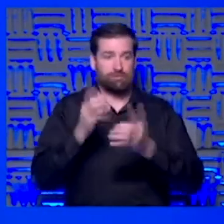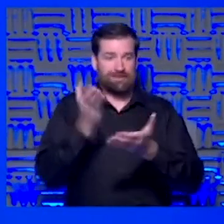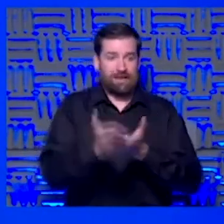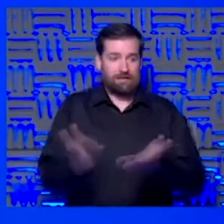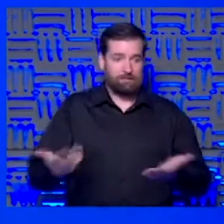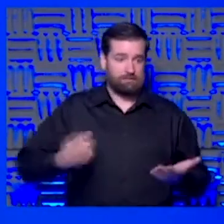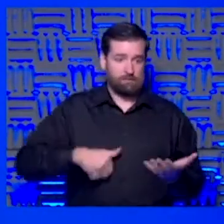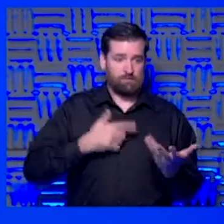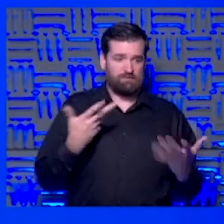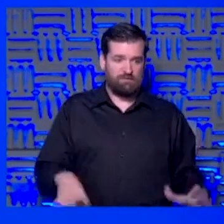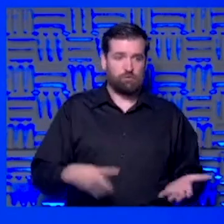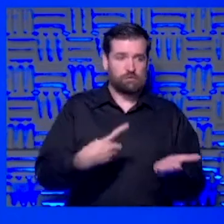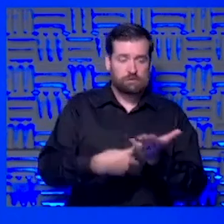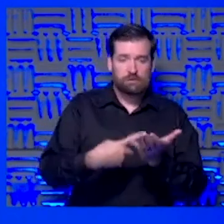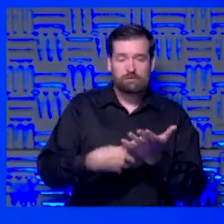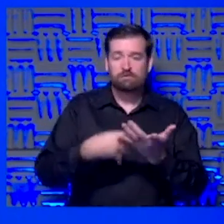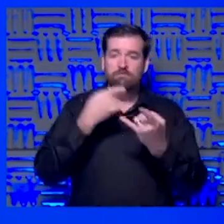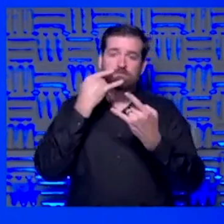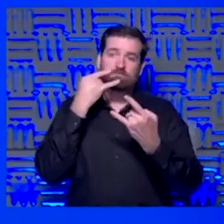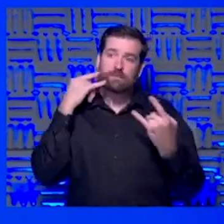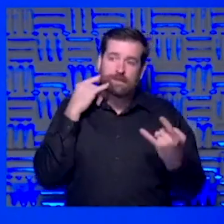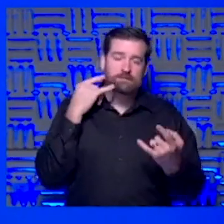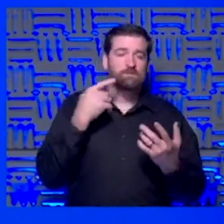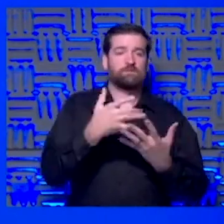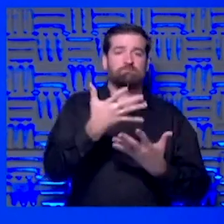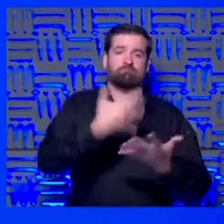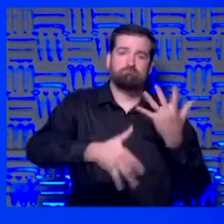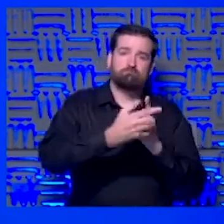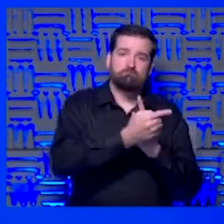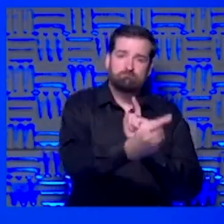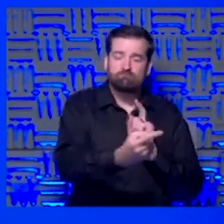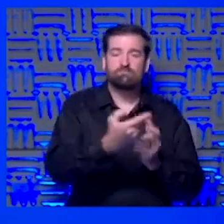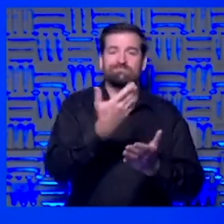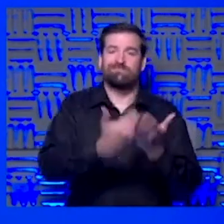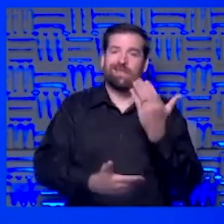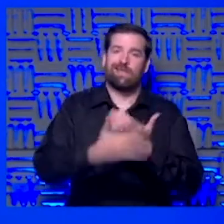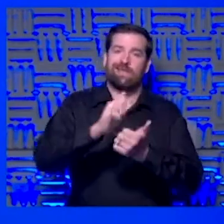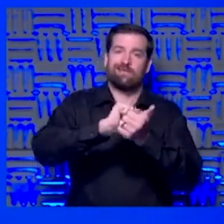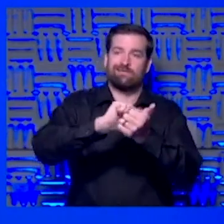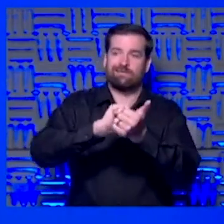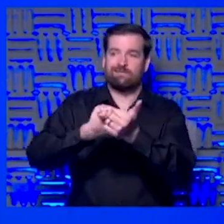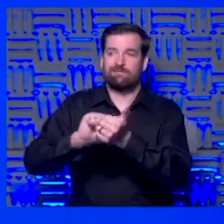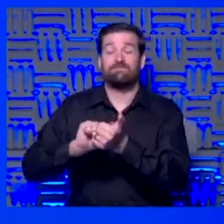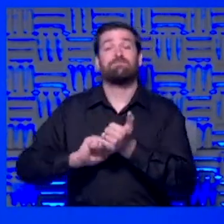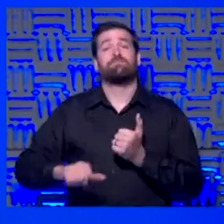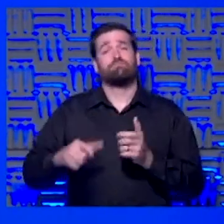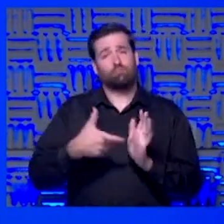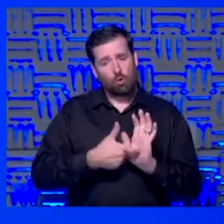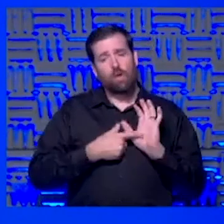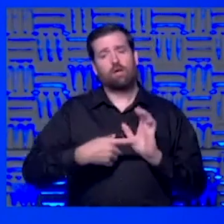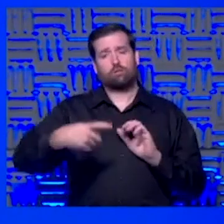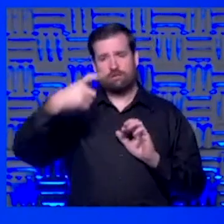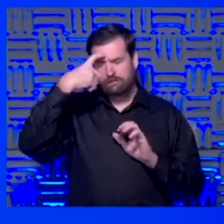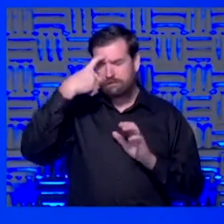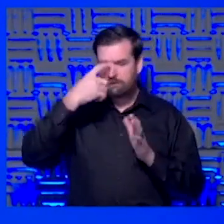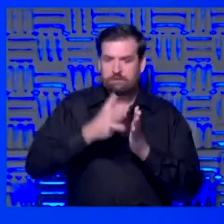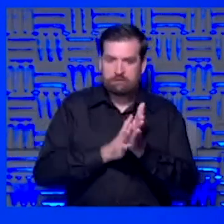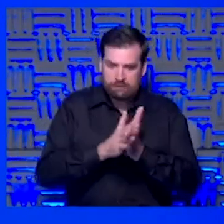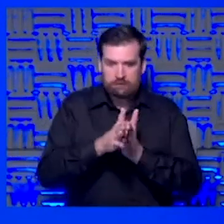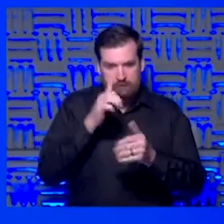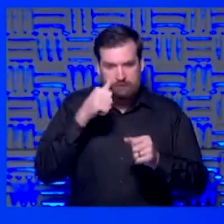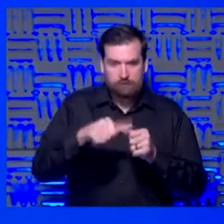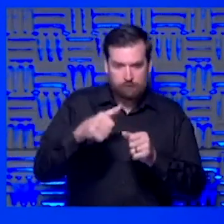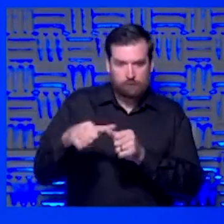we've talked about, the masking, the physical distancing, the hand hygiene, it is a conscious effort, but if you continue to do those things, it will